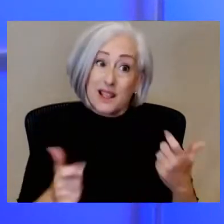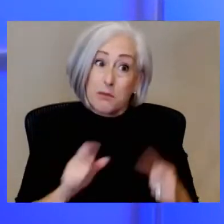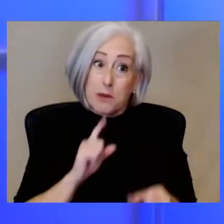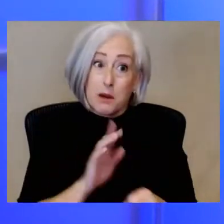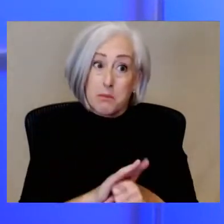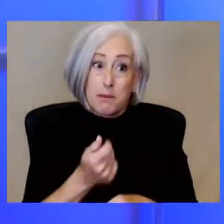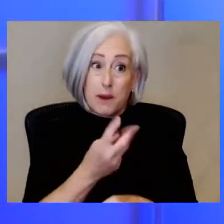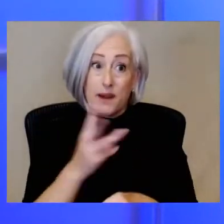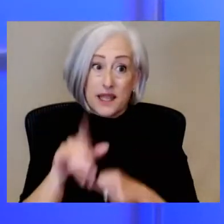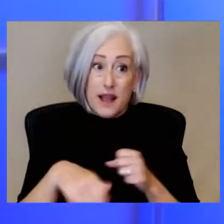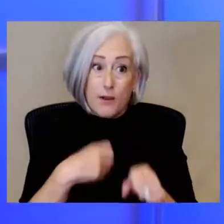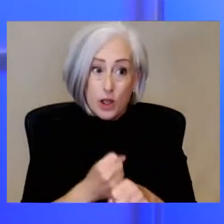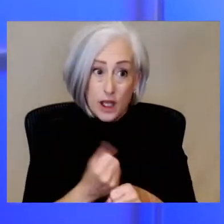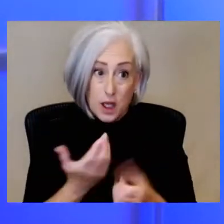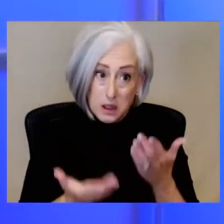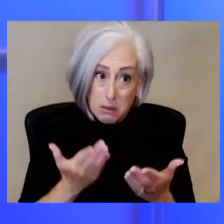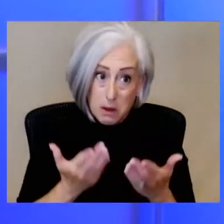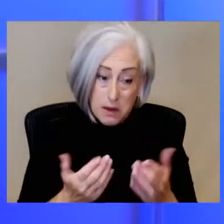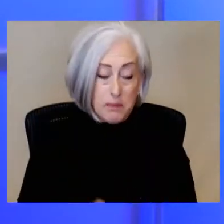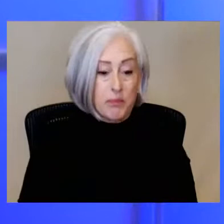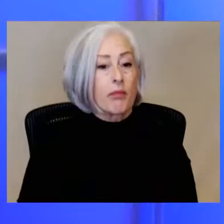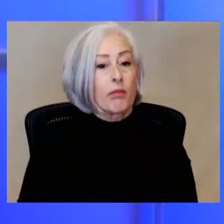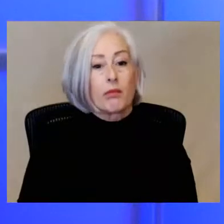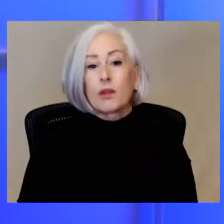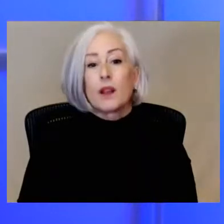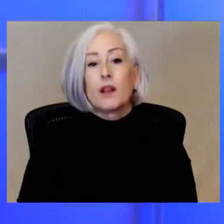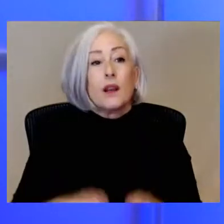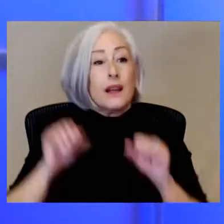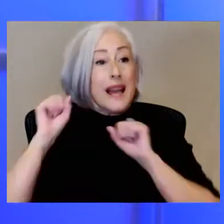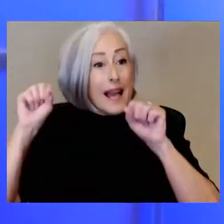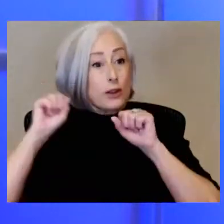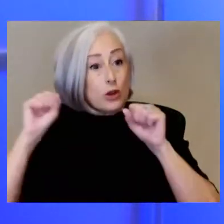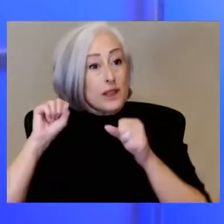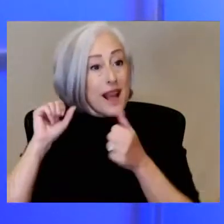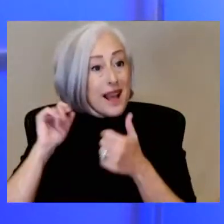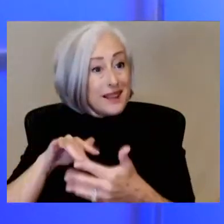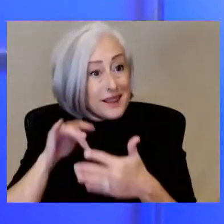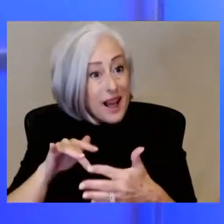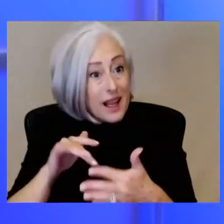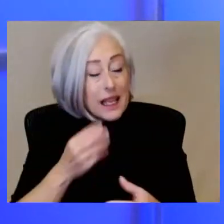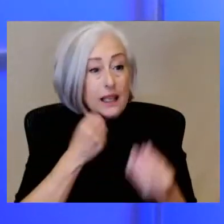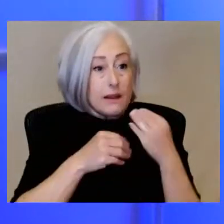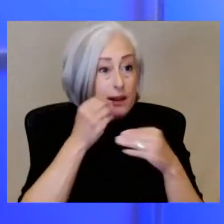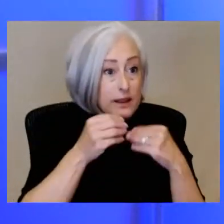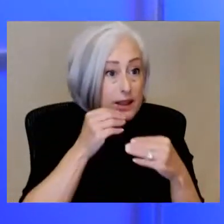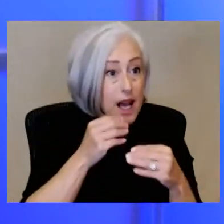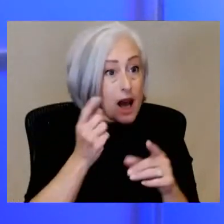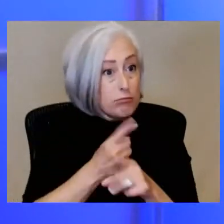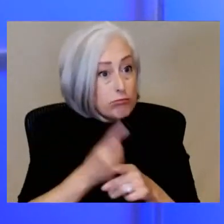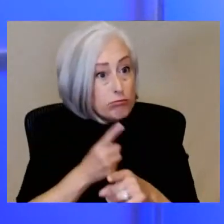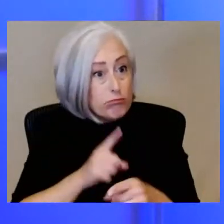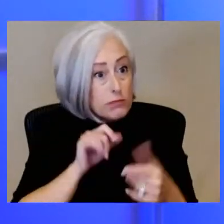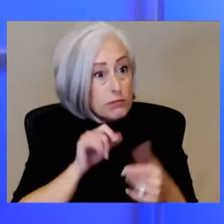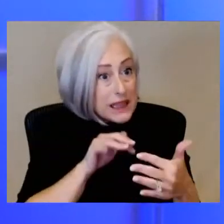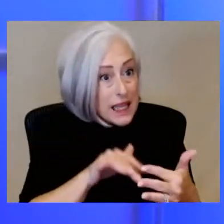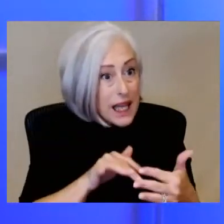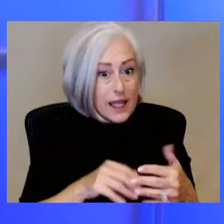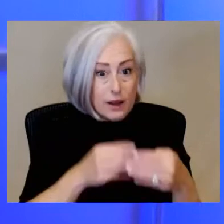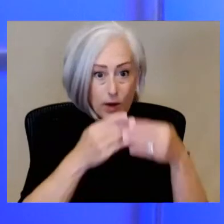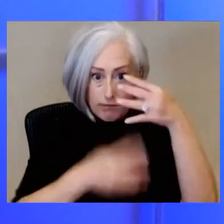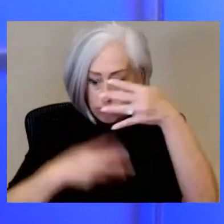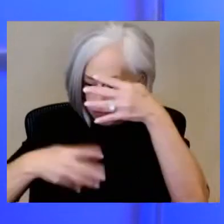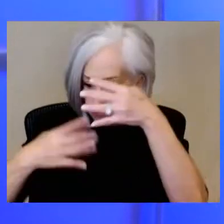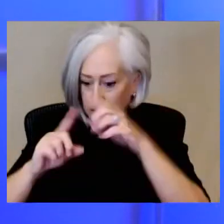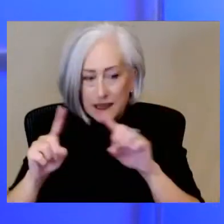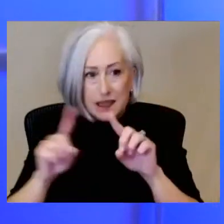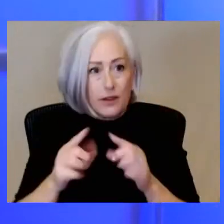years. And exercise studies, diet studies. So we have a lot of different things, and we're trying to fill all